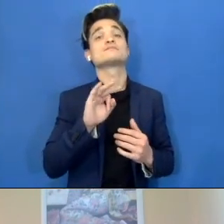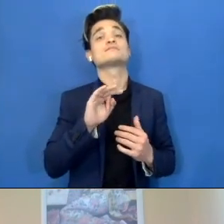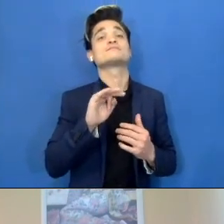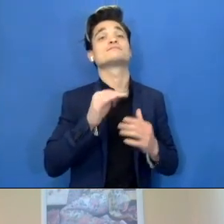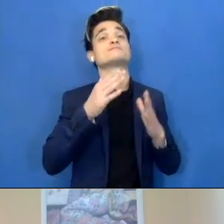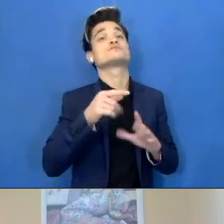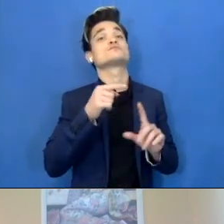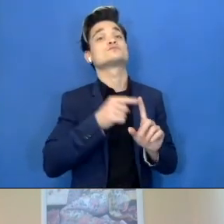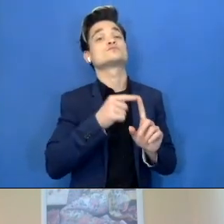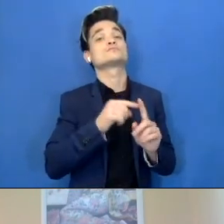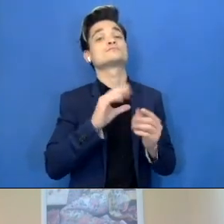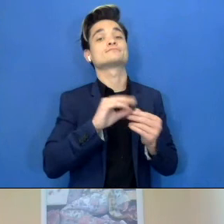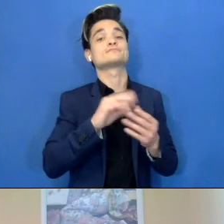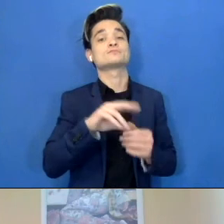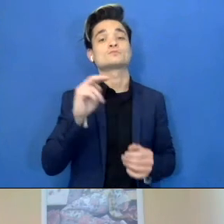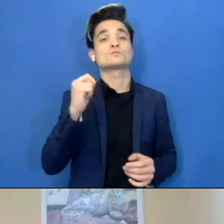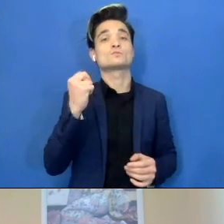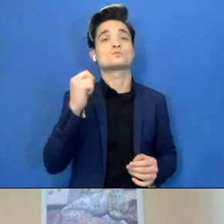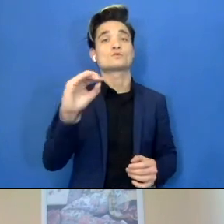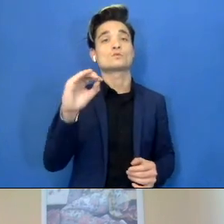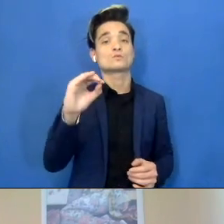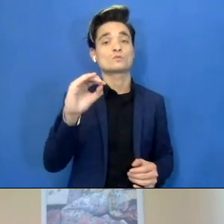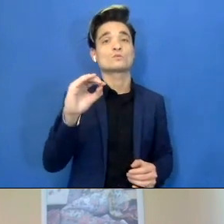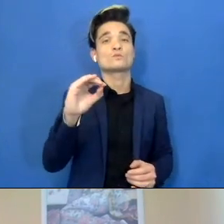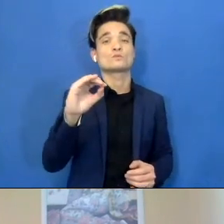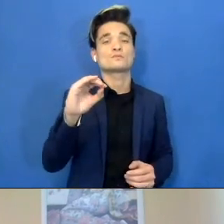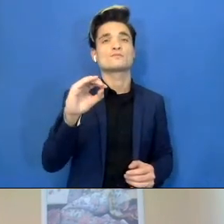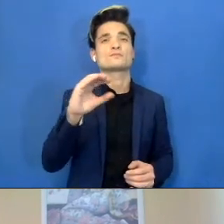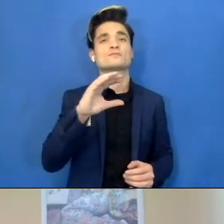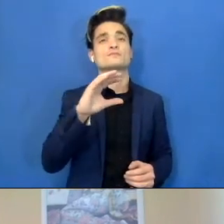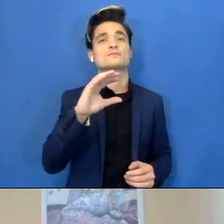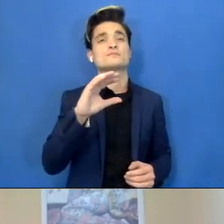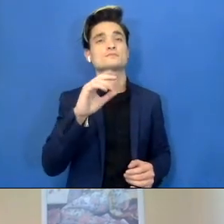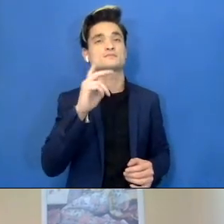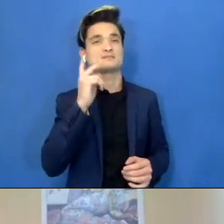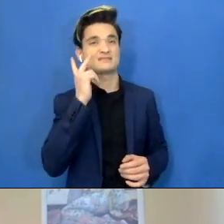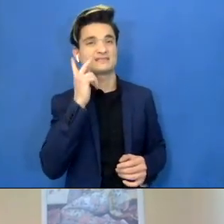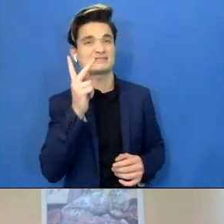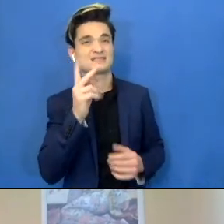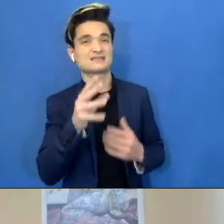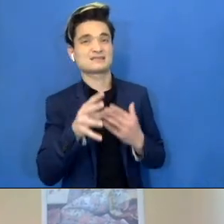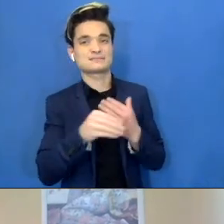I'm seeing you put LinkedIn, I never use LinkedIn, so Facebook is easier for me.